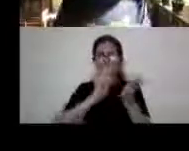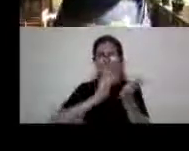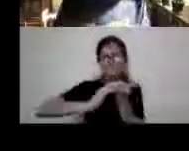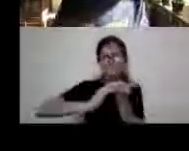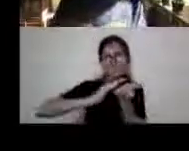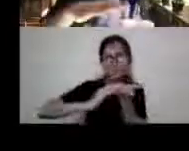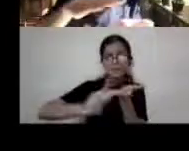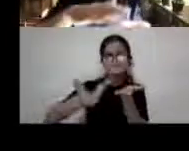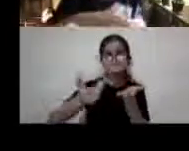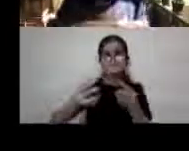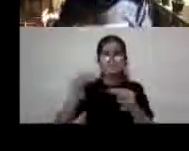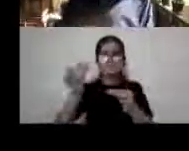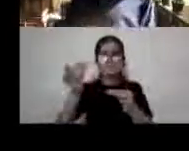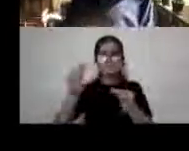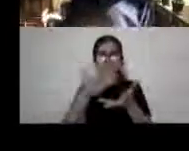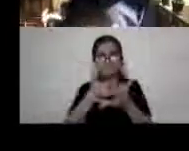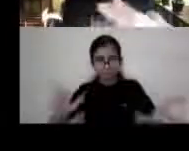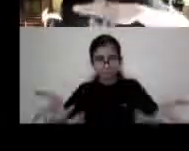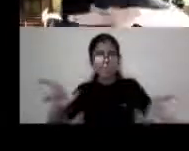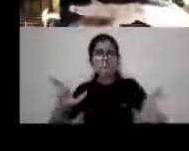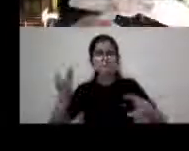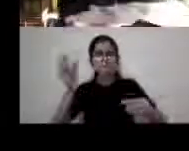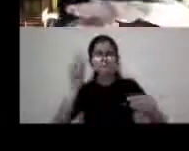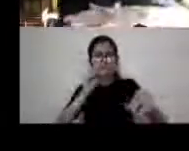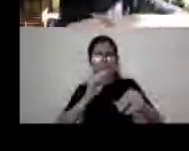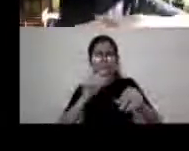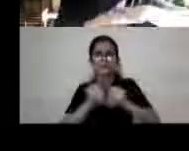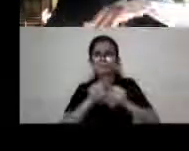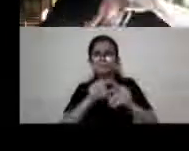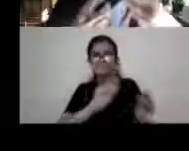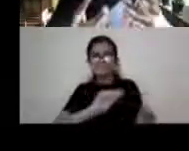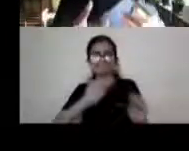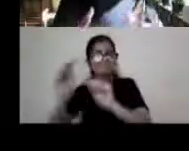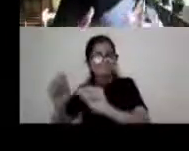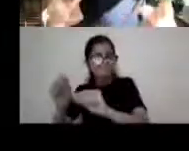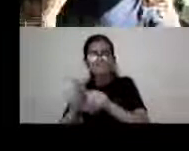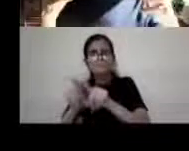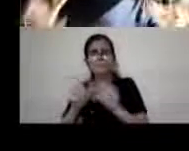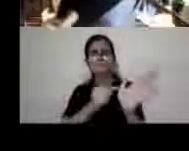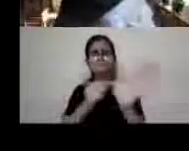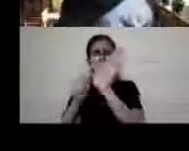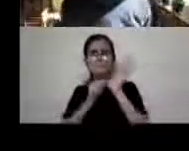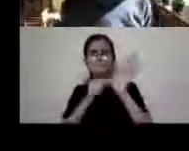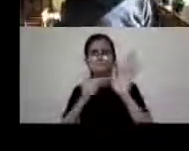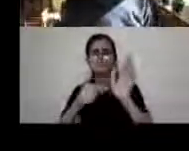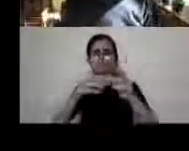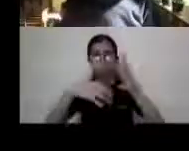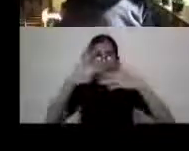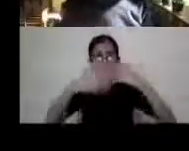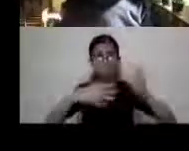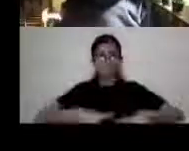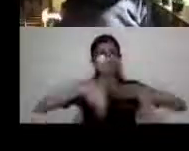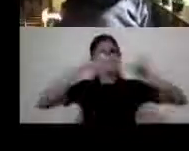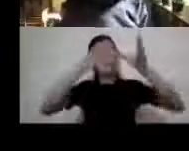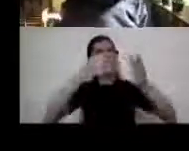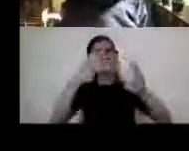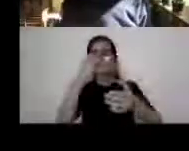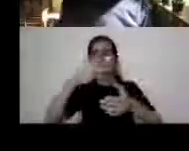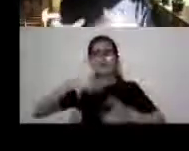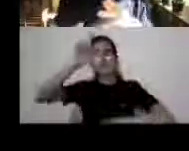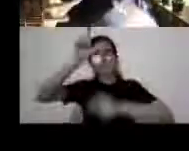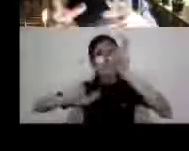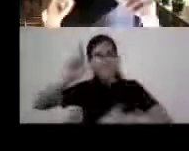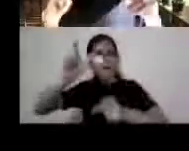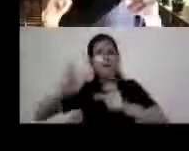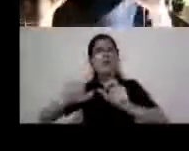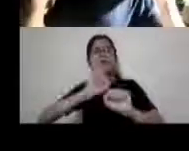transparent objects which are placed above it, which are representing the infrastructure for blind people